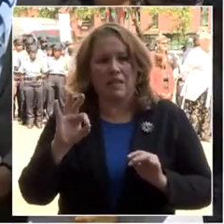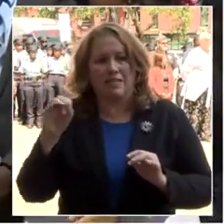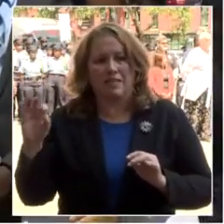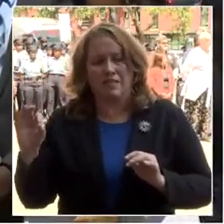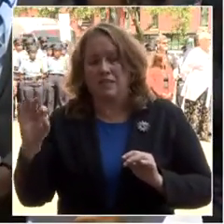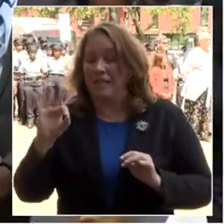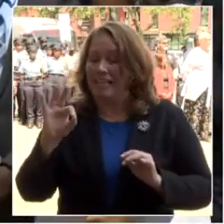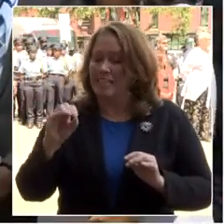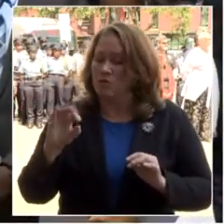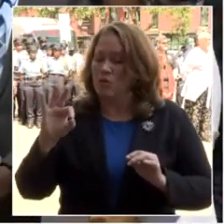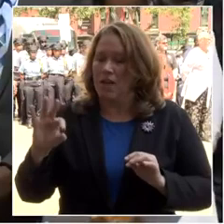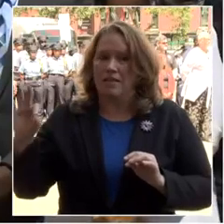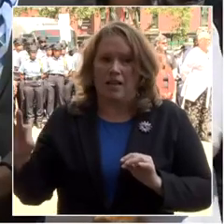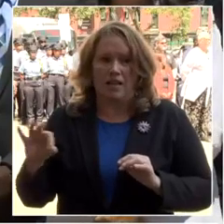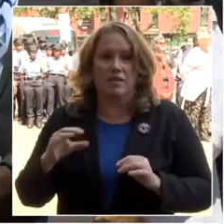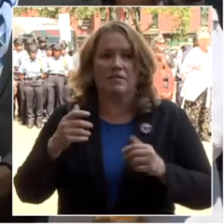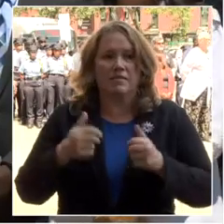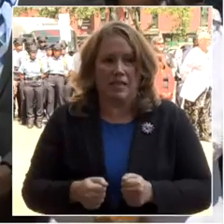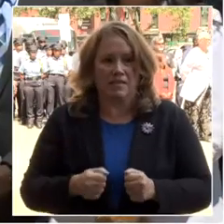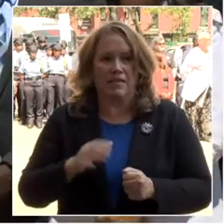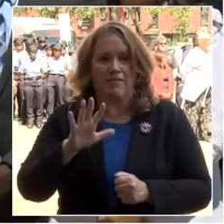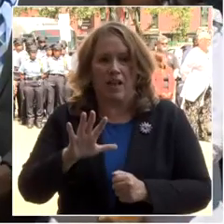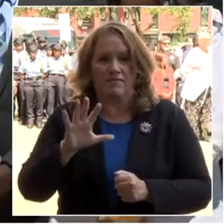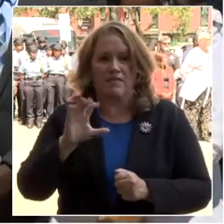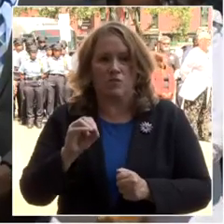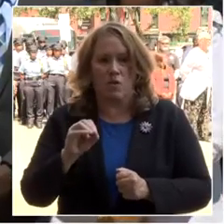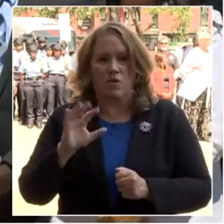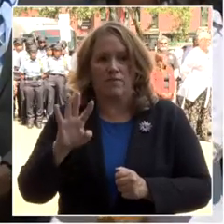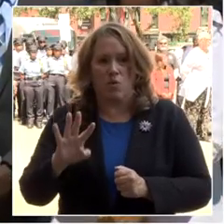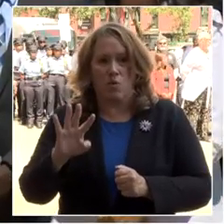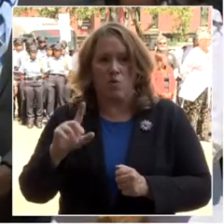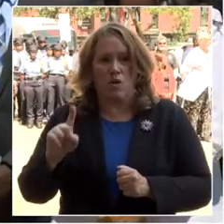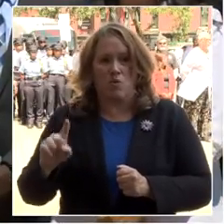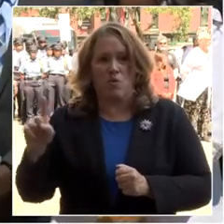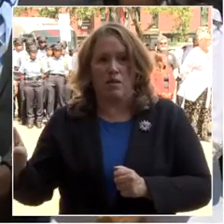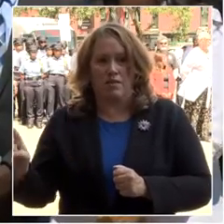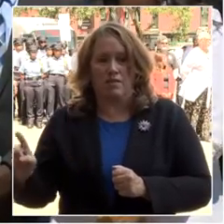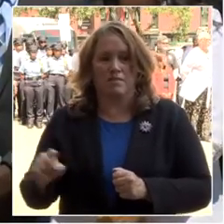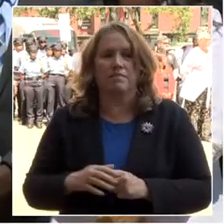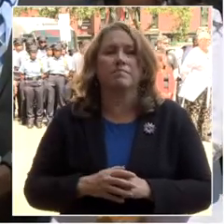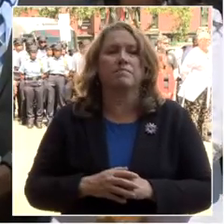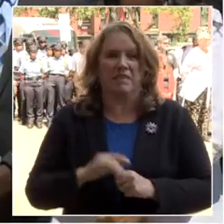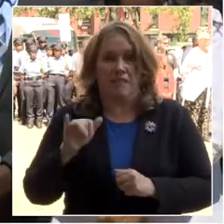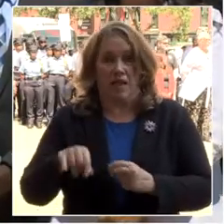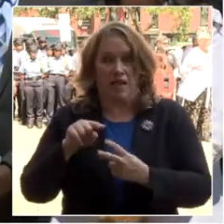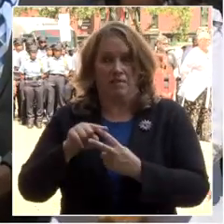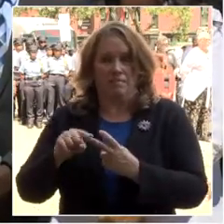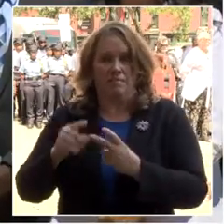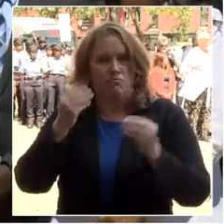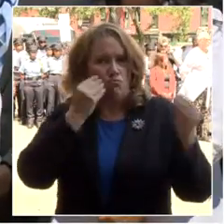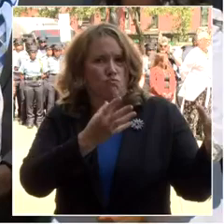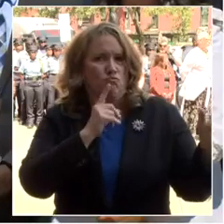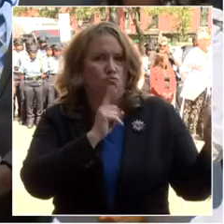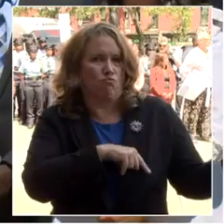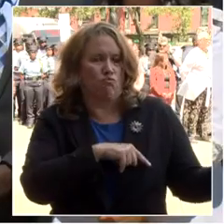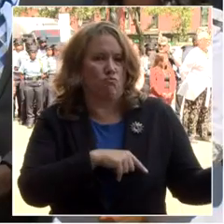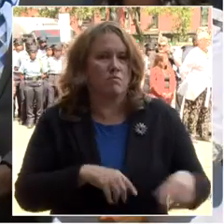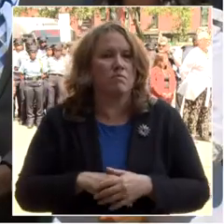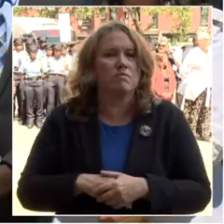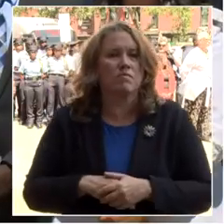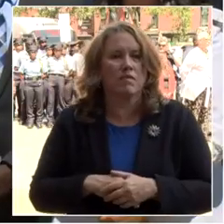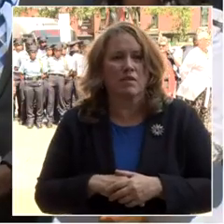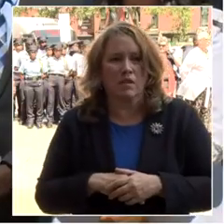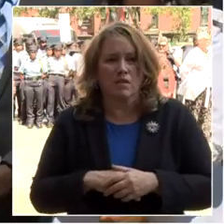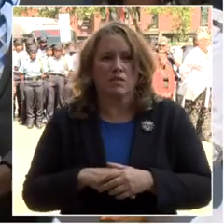202-727-9099 or call us or text us at 50411. We'll be offering a cash reward